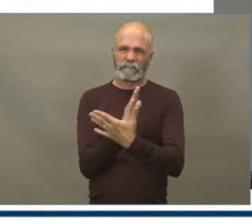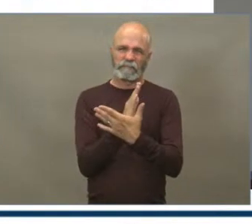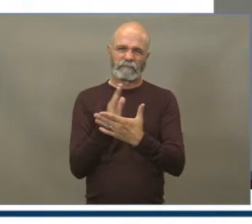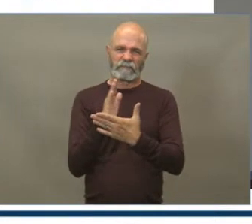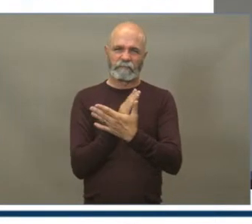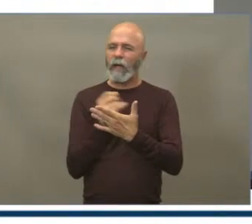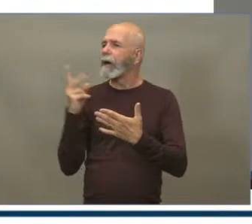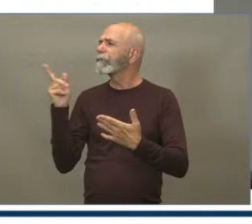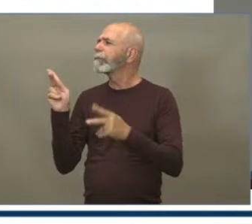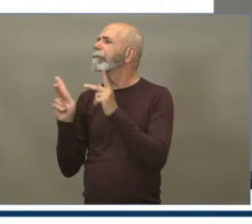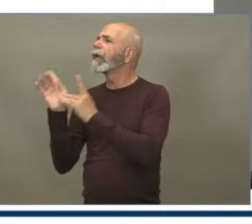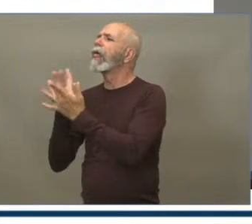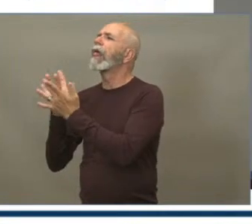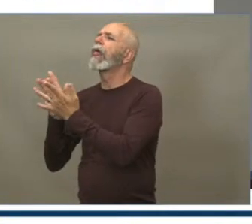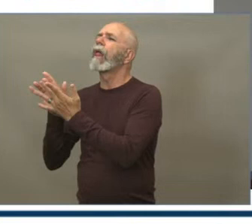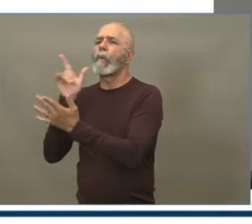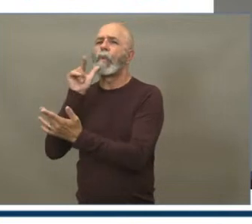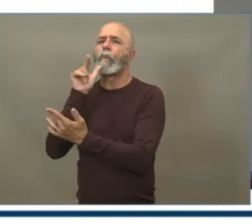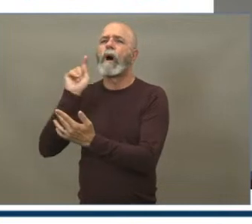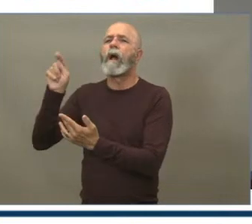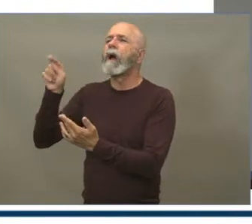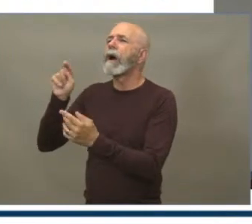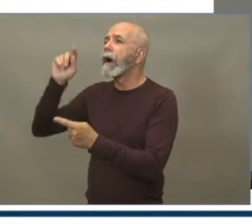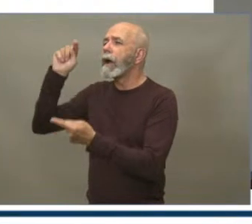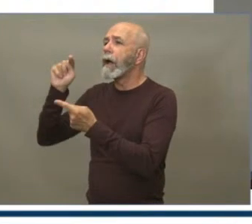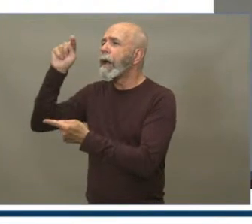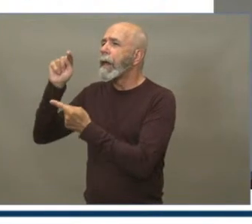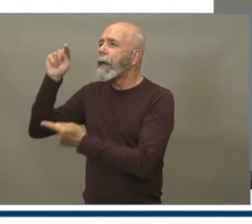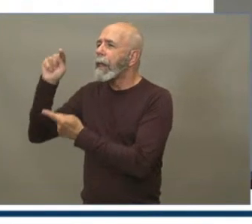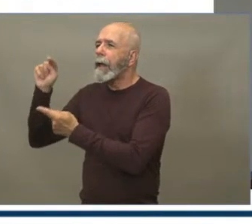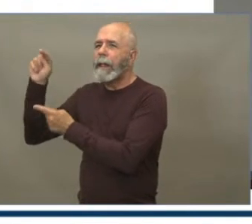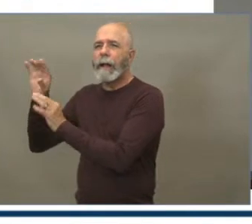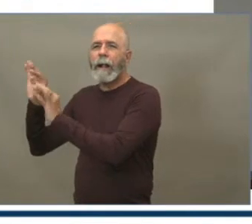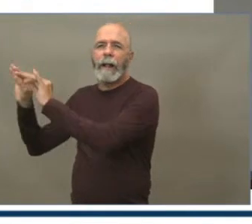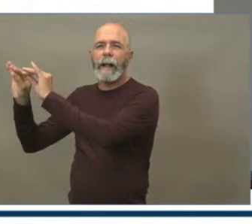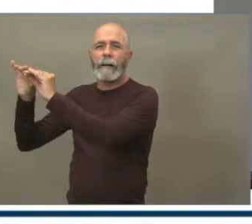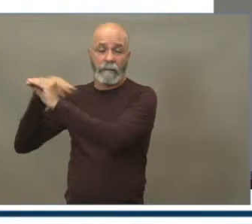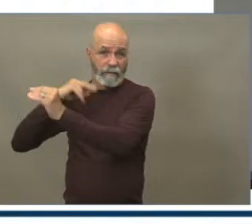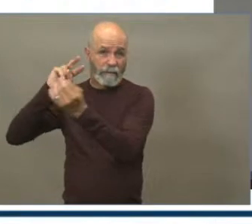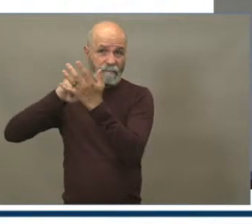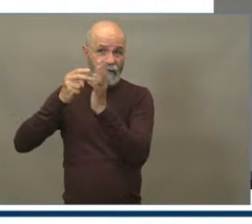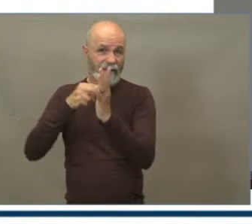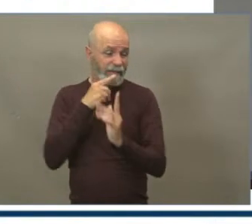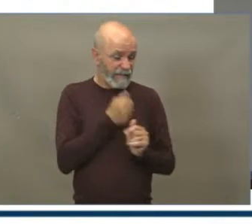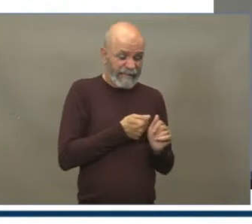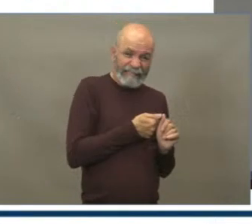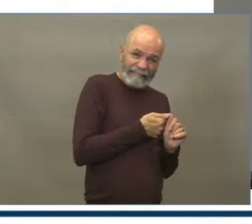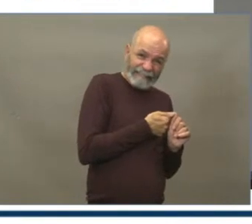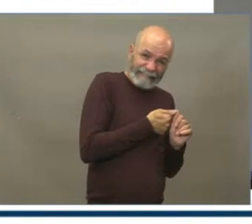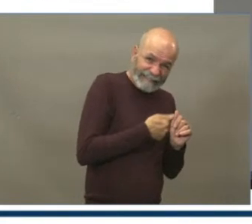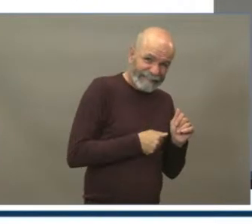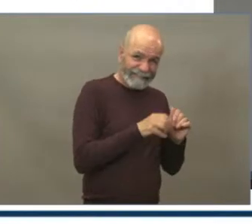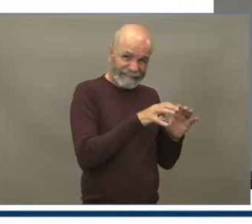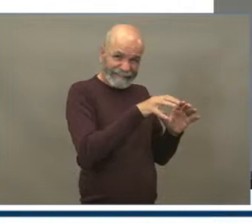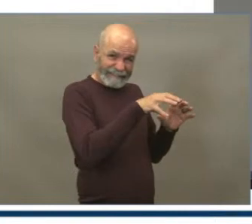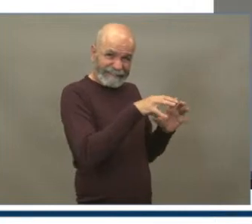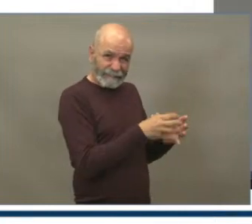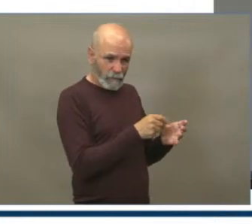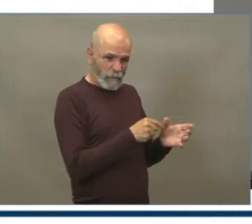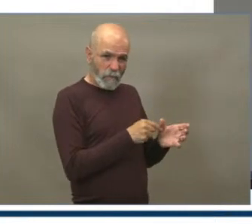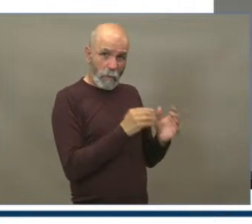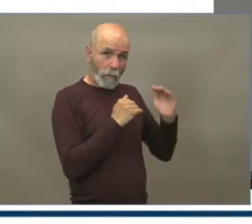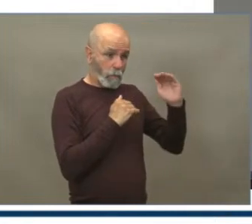down substantively, which means that for every case, that's a good indicator that actually people are